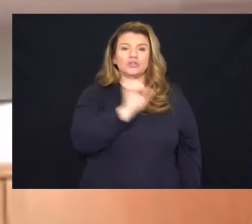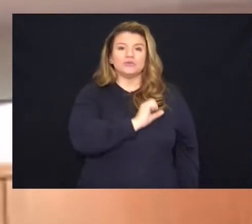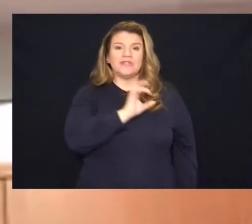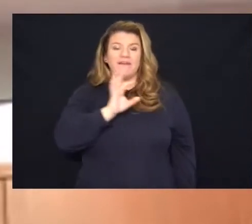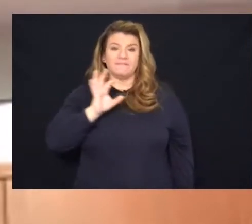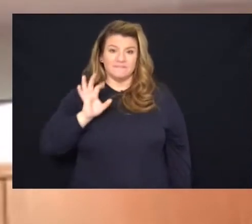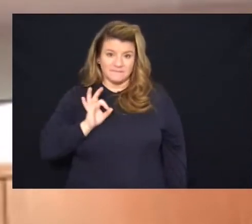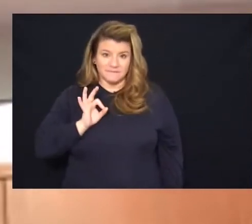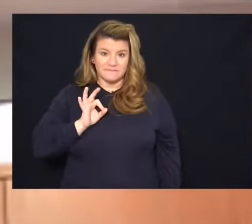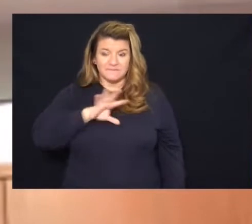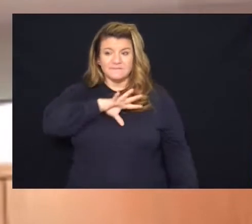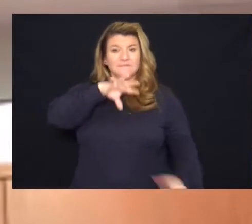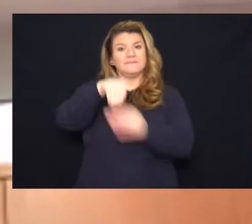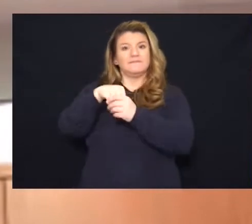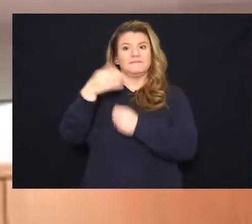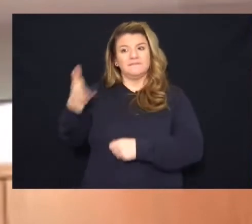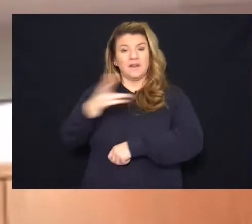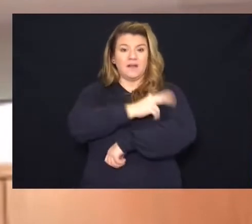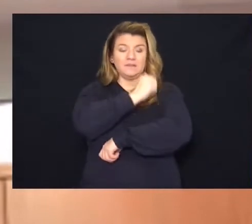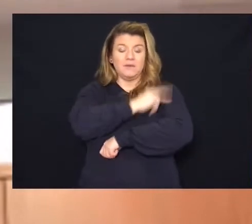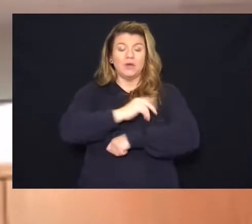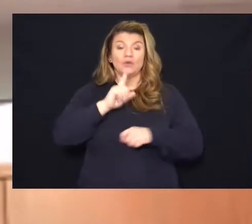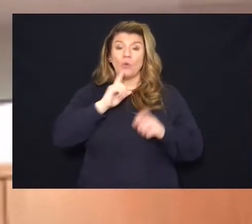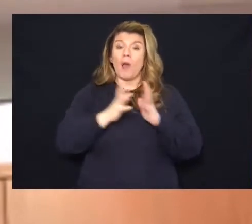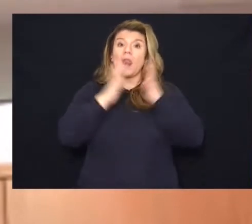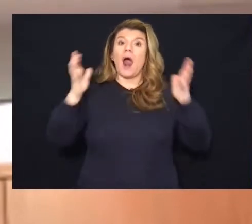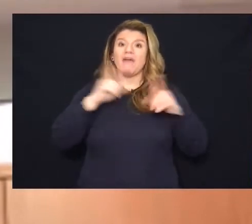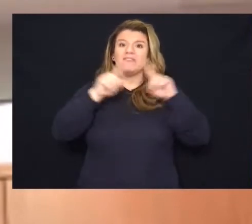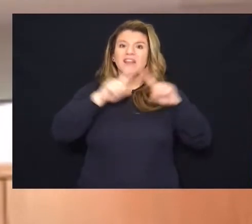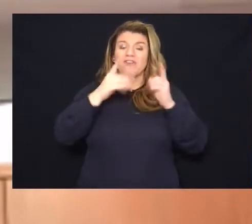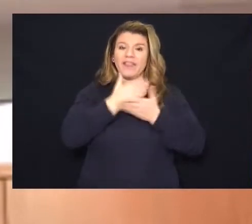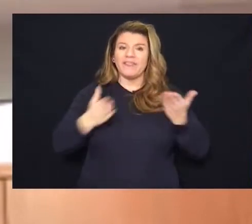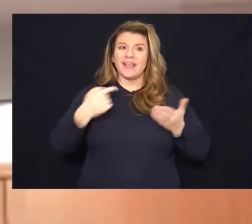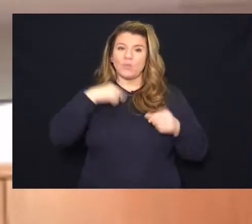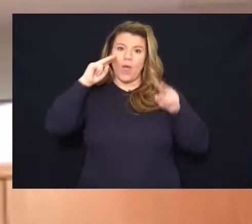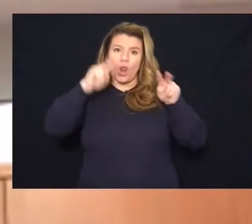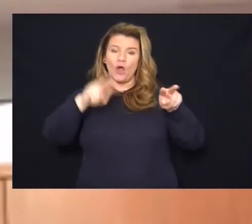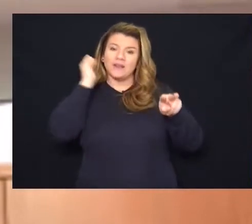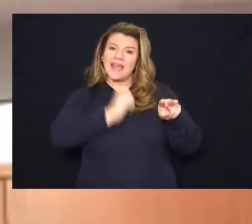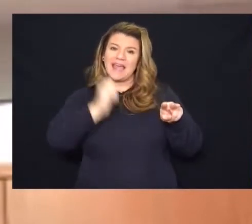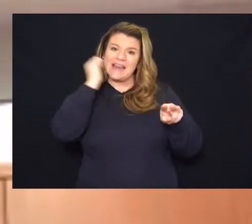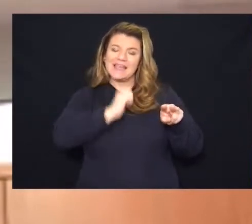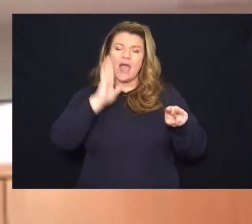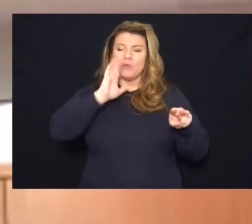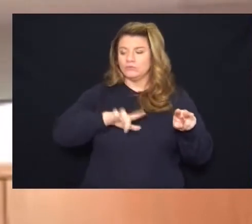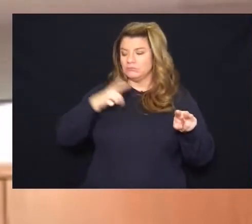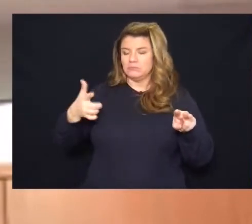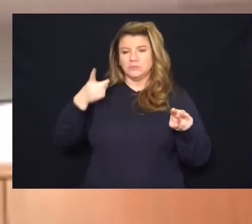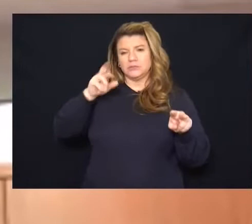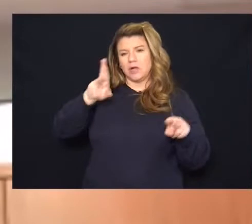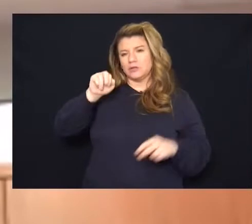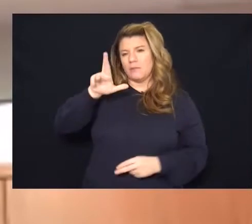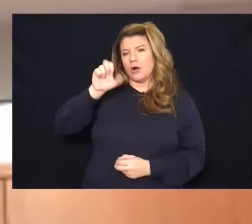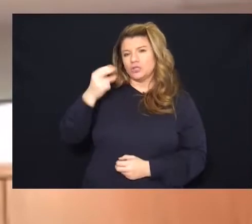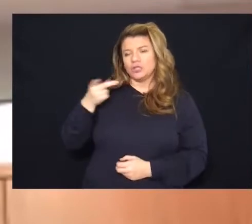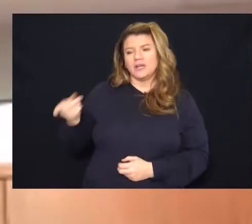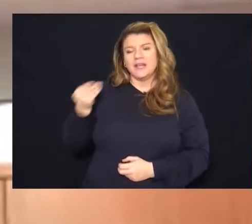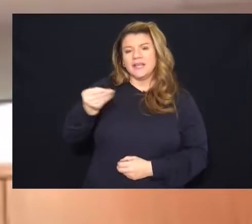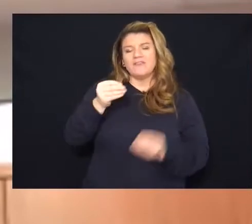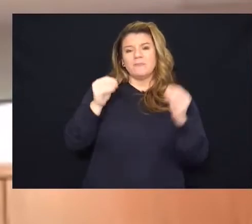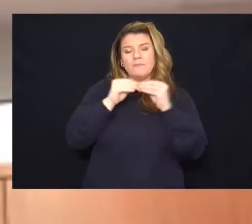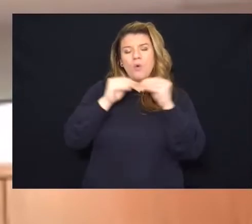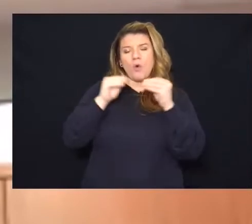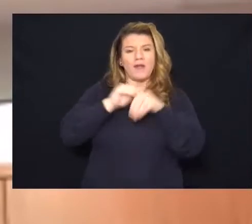beds that can be staffed. So a lot of things looked at daily. And I will turn it over to Dr. Marsh to give